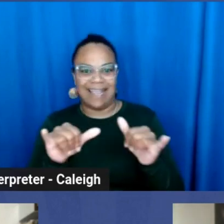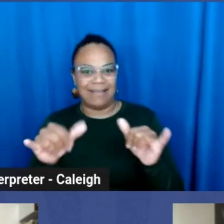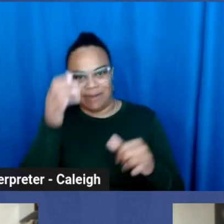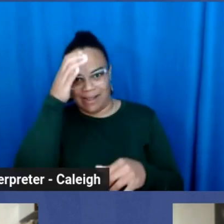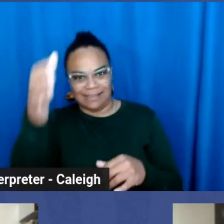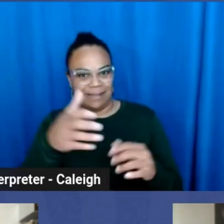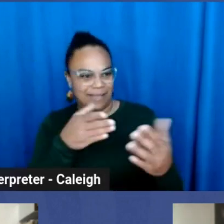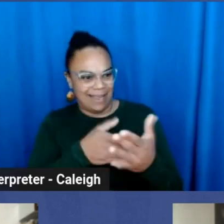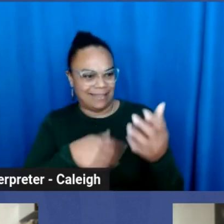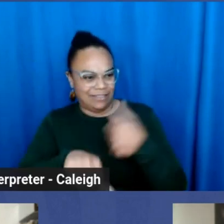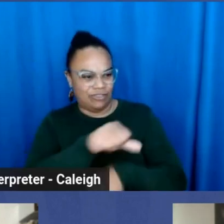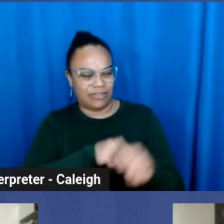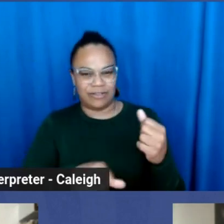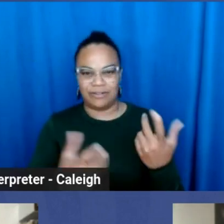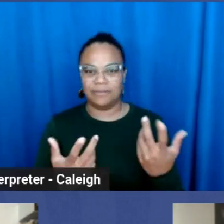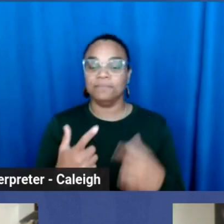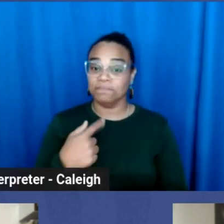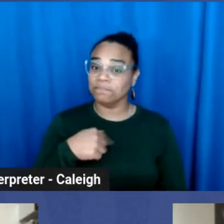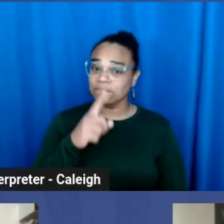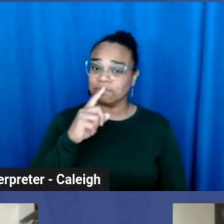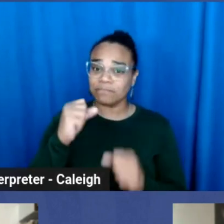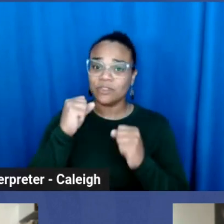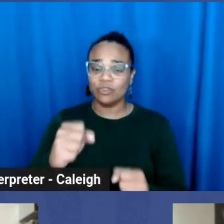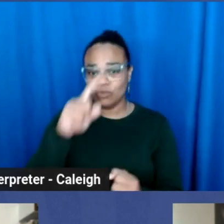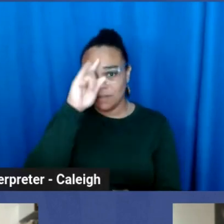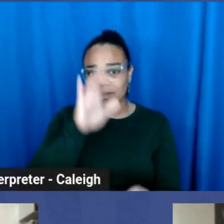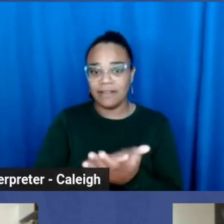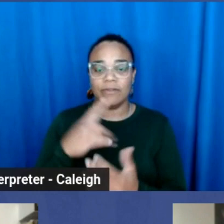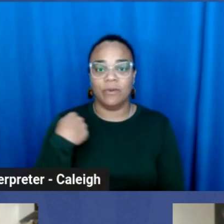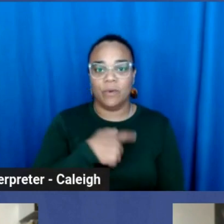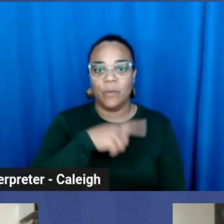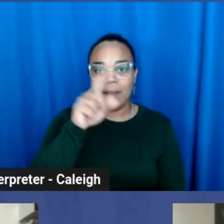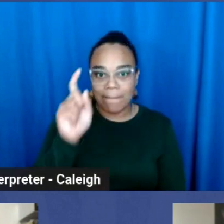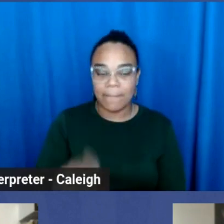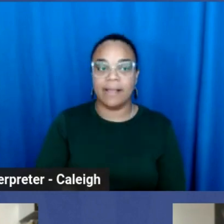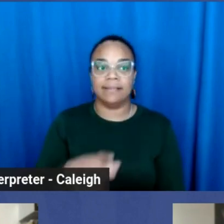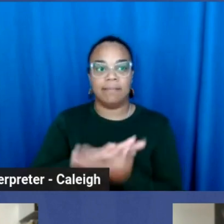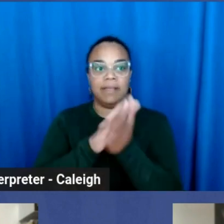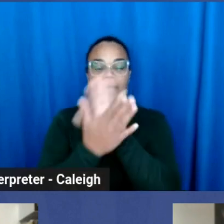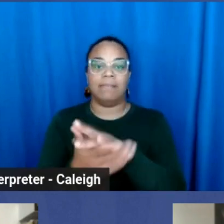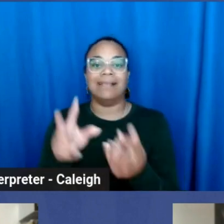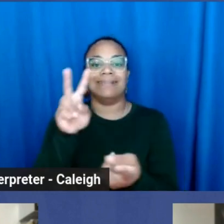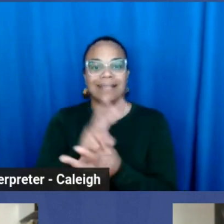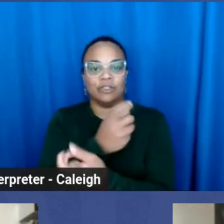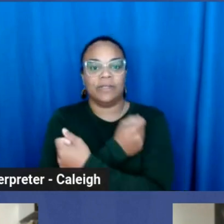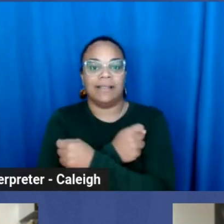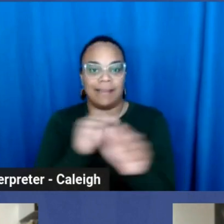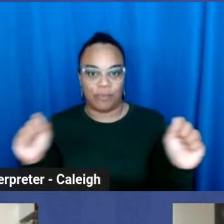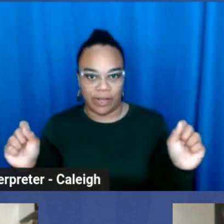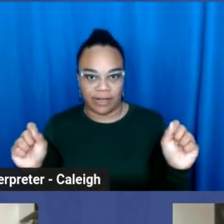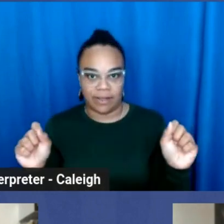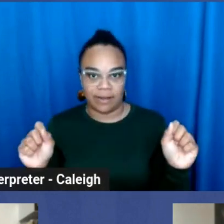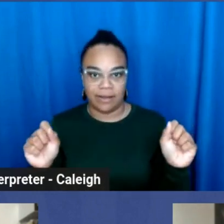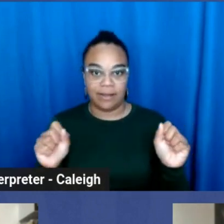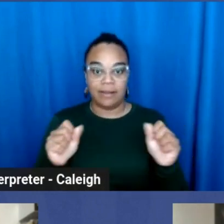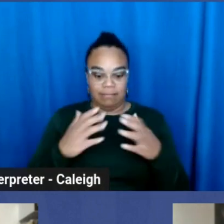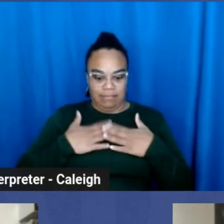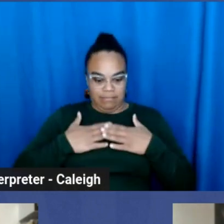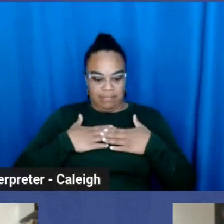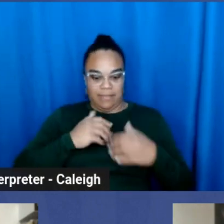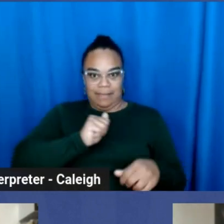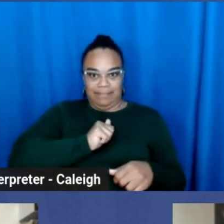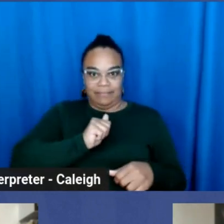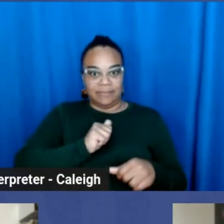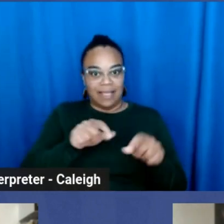firm believer that we need to be sexually liberated as a person before we start to